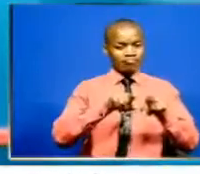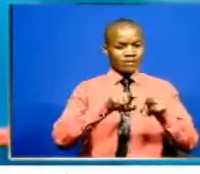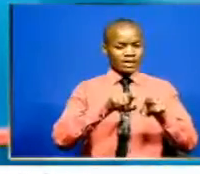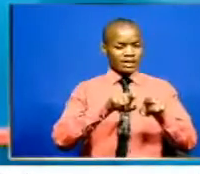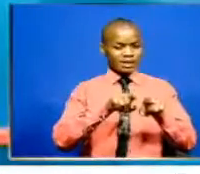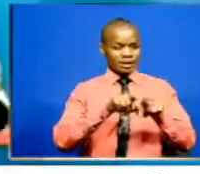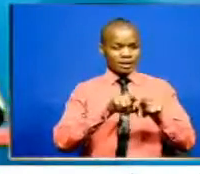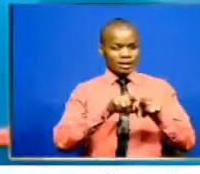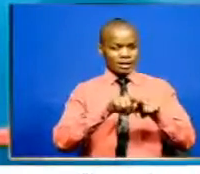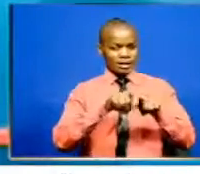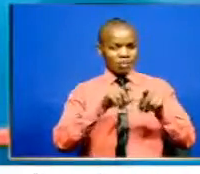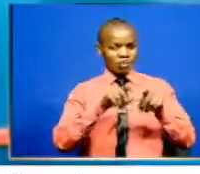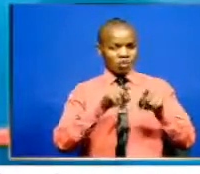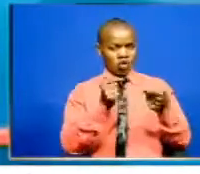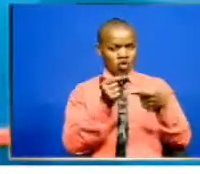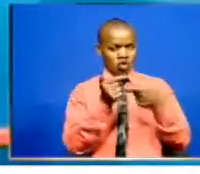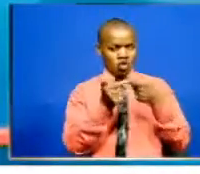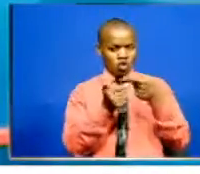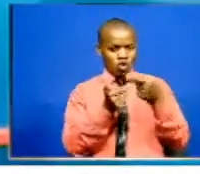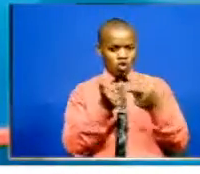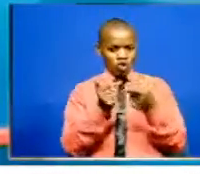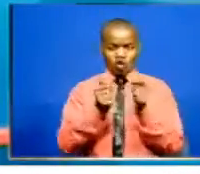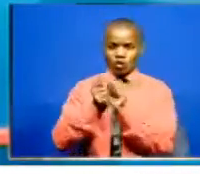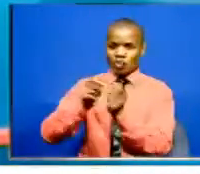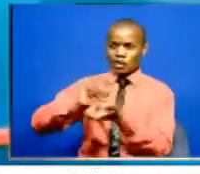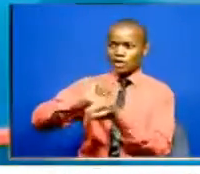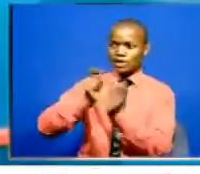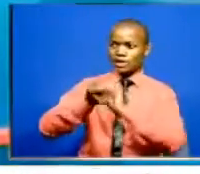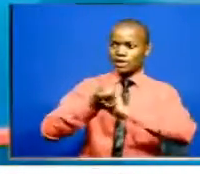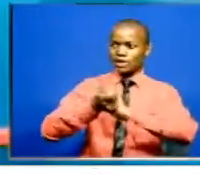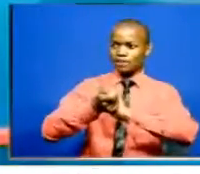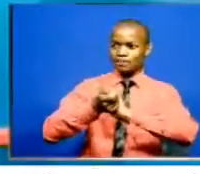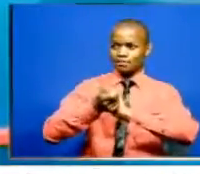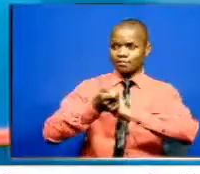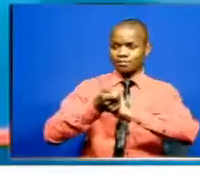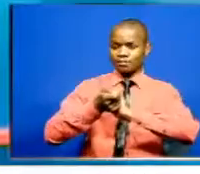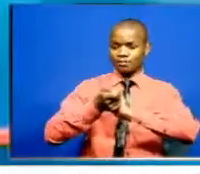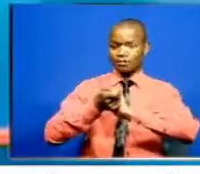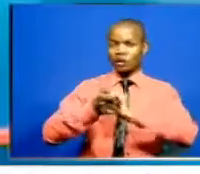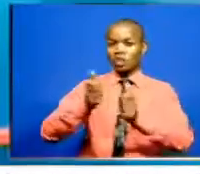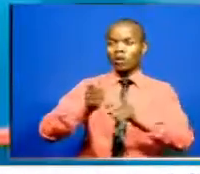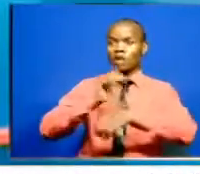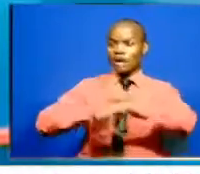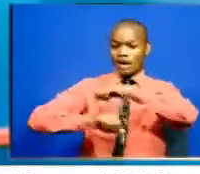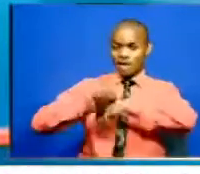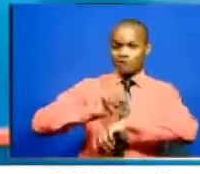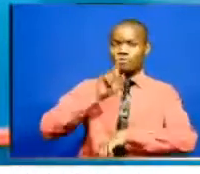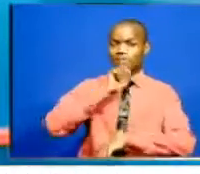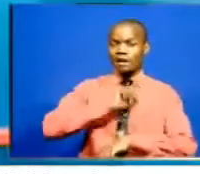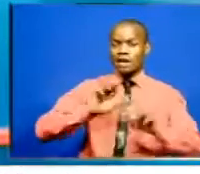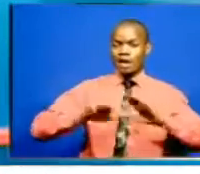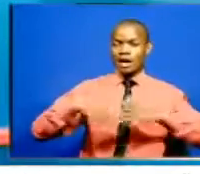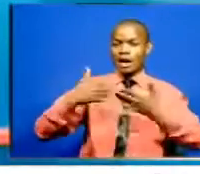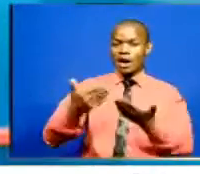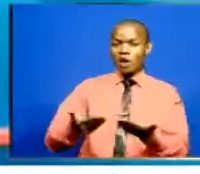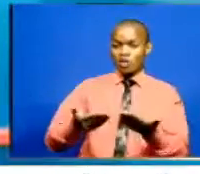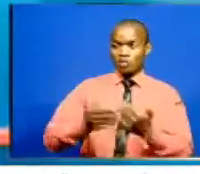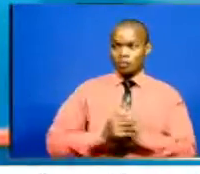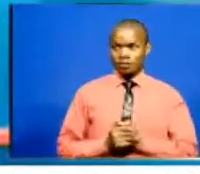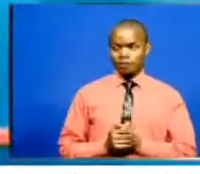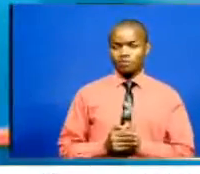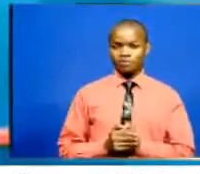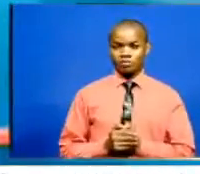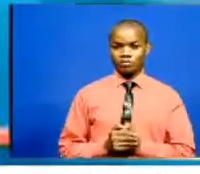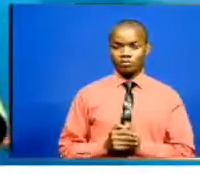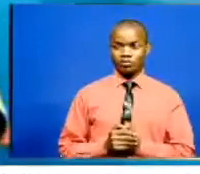to continue this transformation that we've been doing by making the